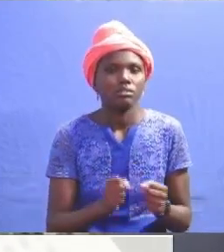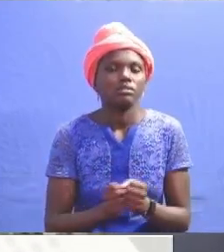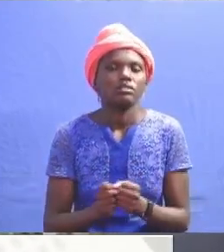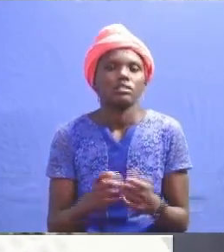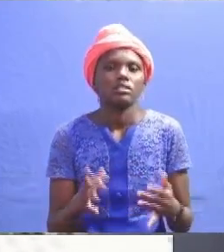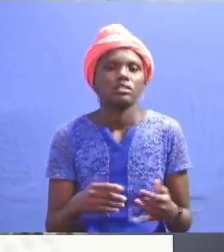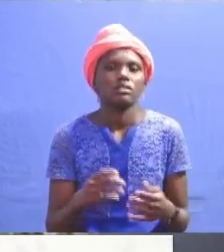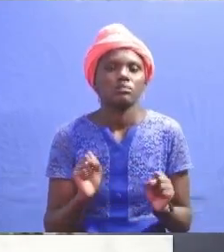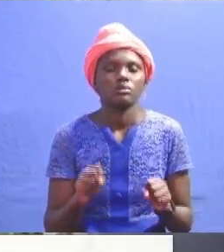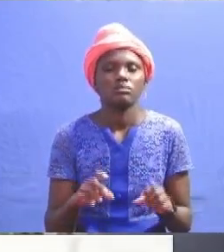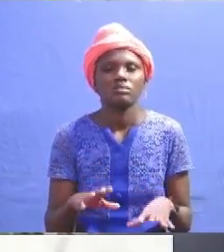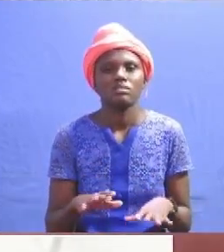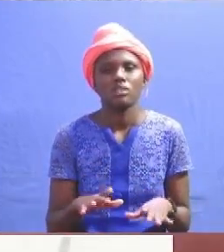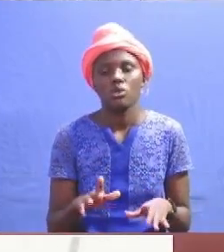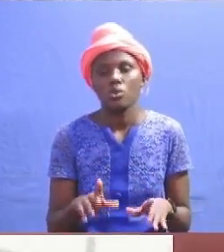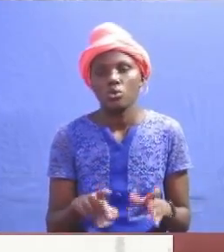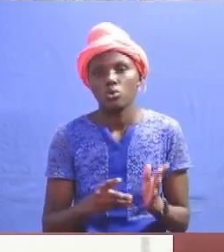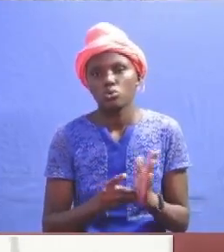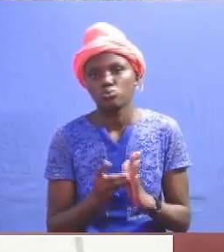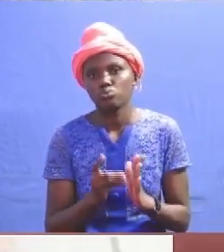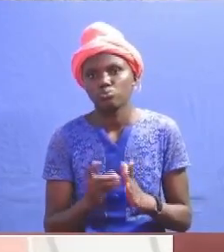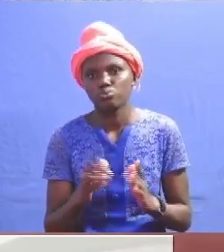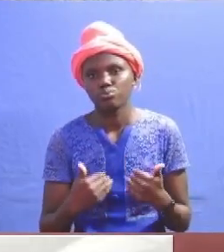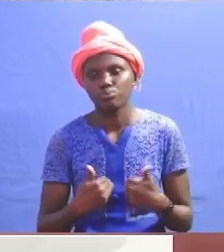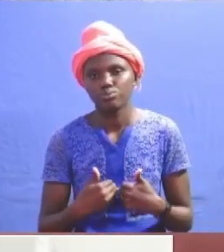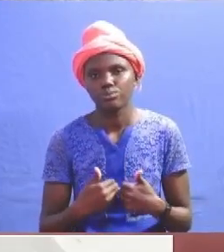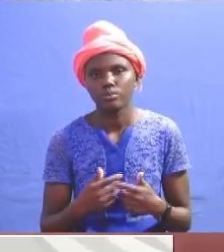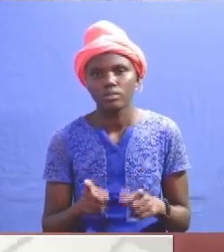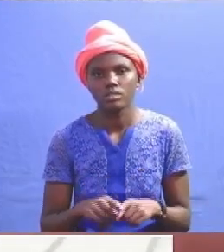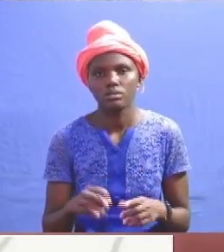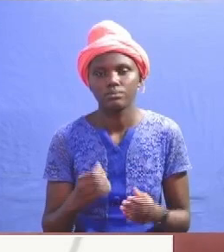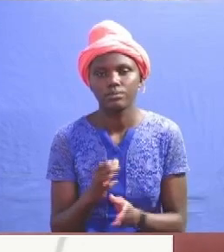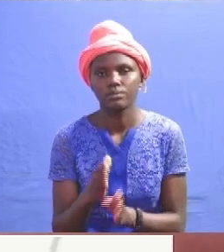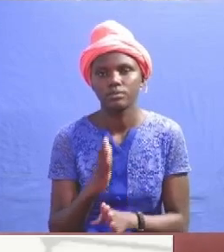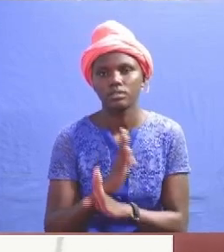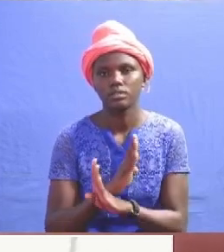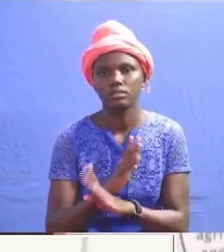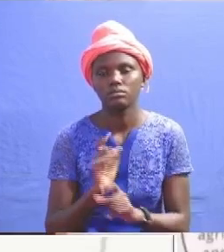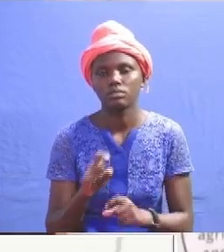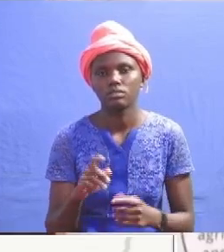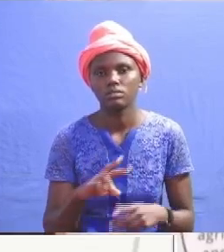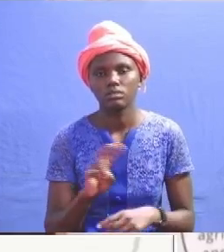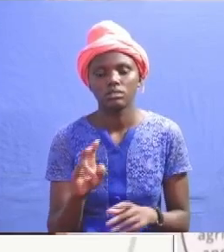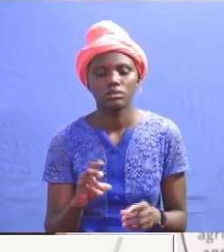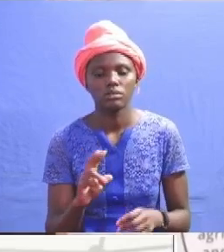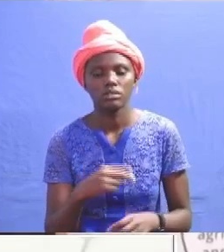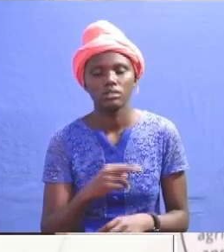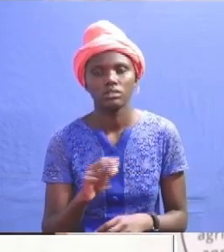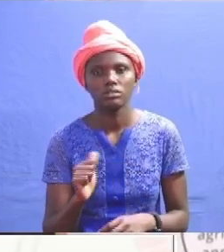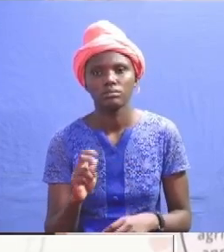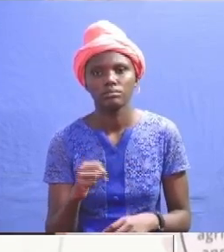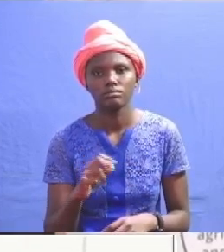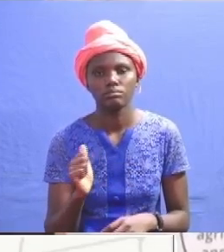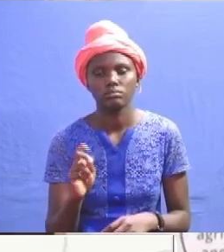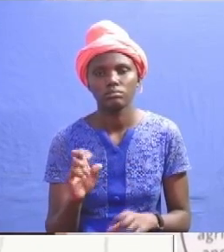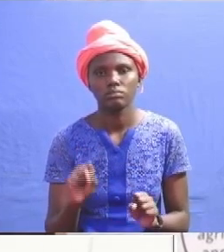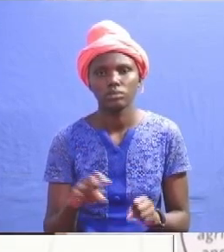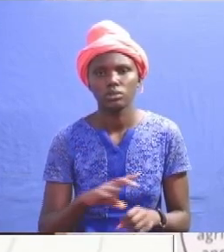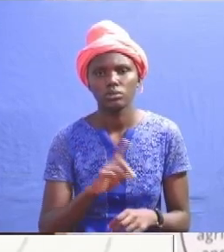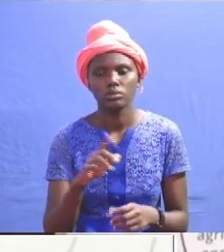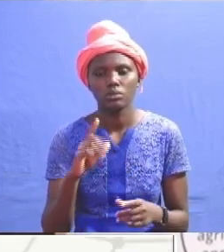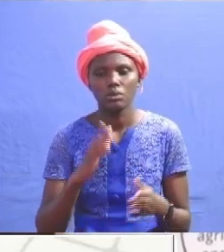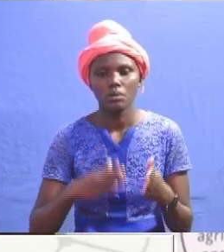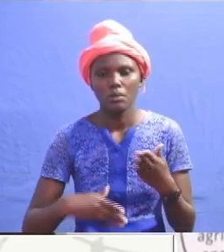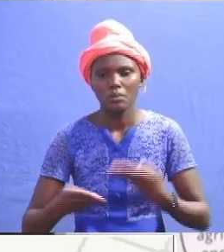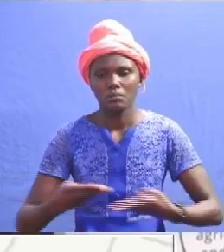to at least clarify. The National Biosafety Authority CEO Nehemiah Ngetich assuring that they were busy in